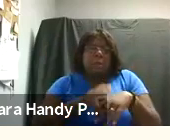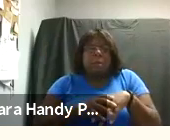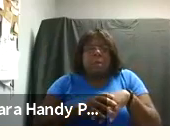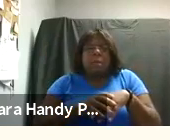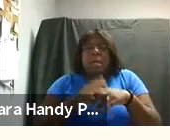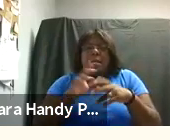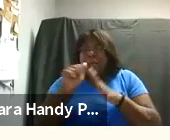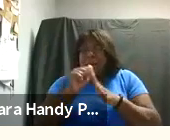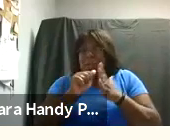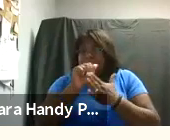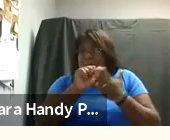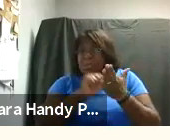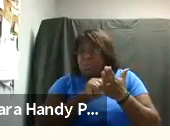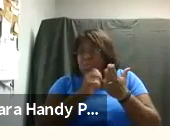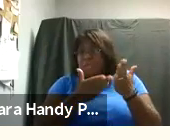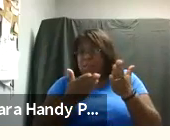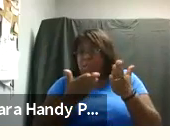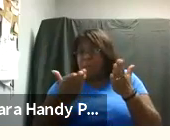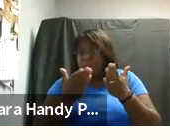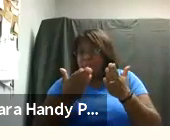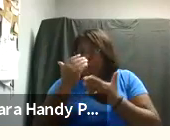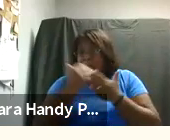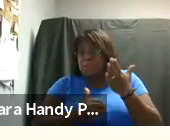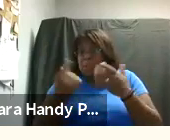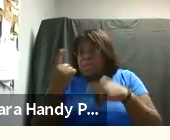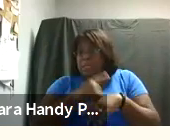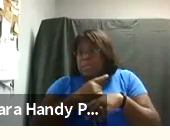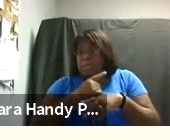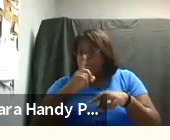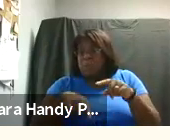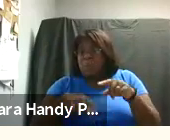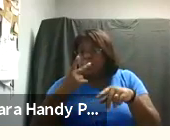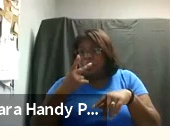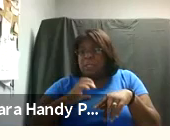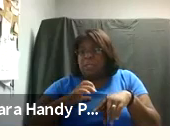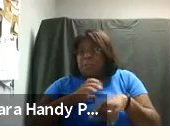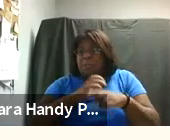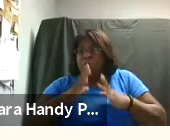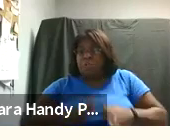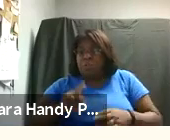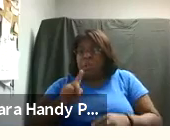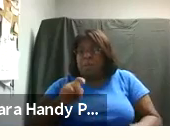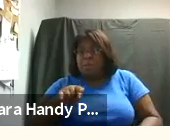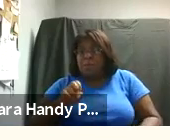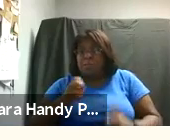agenda item today? I can only see Commissioner's update right now